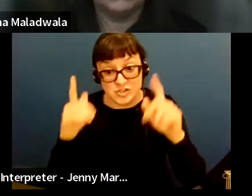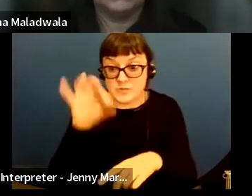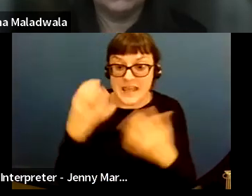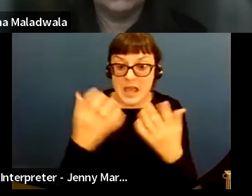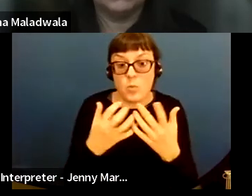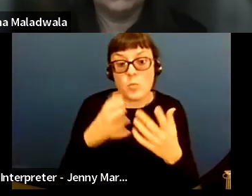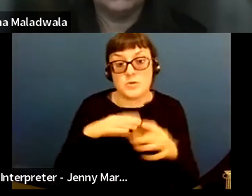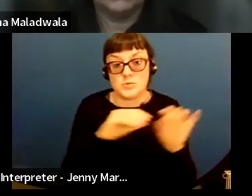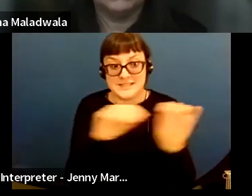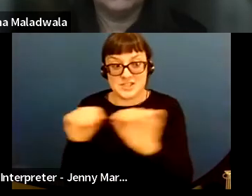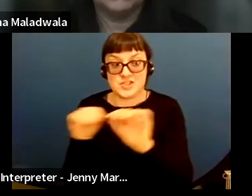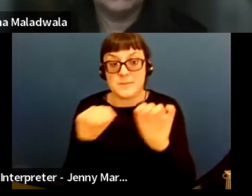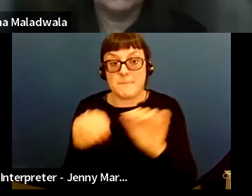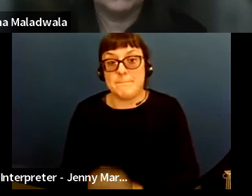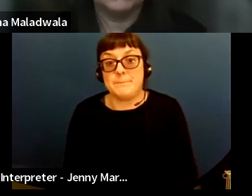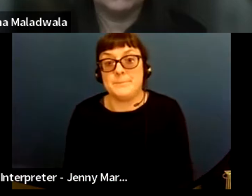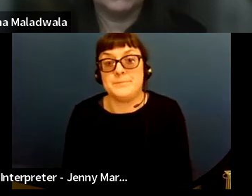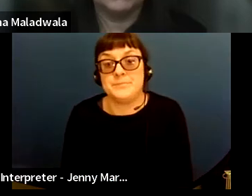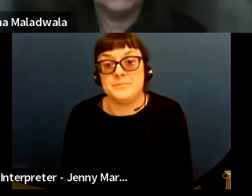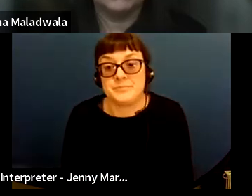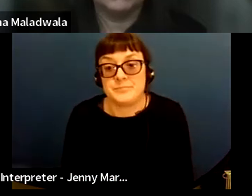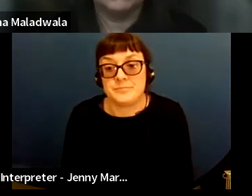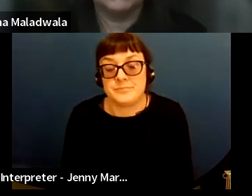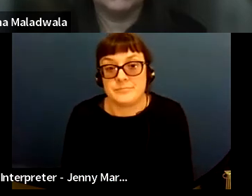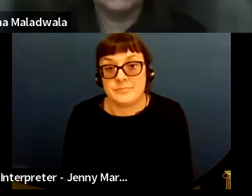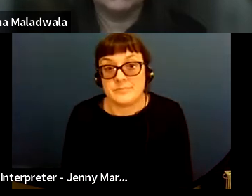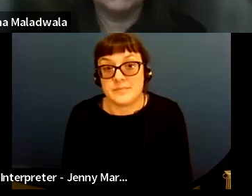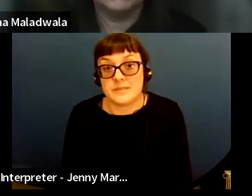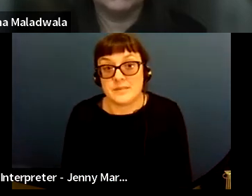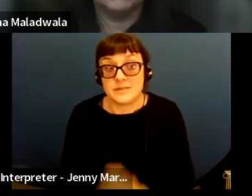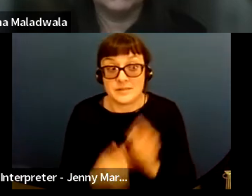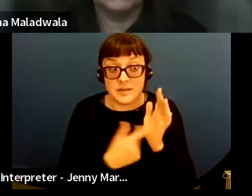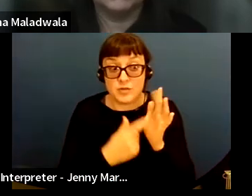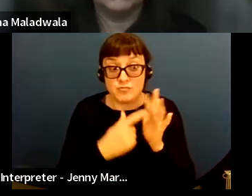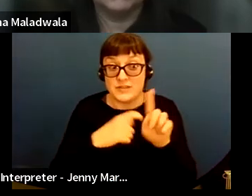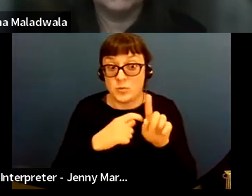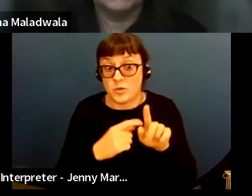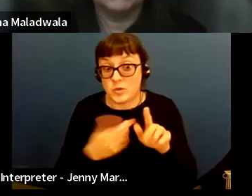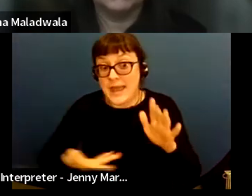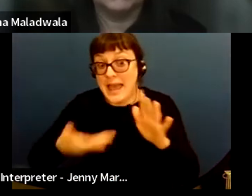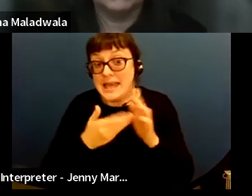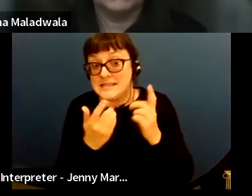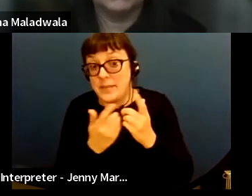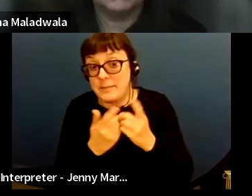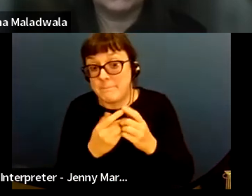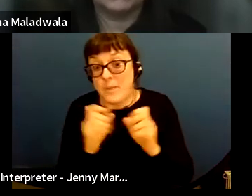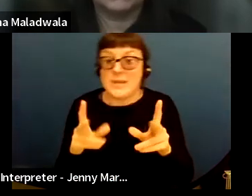Did you have anything to add, Rick, or not? Yeah, okay, I'll give it a